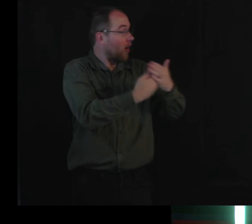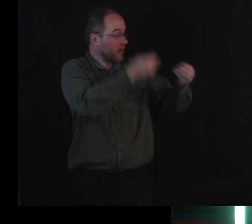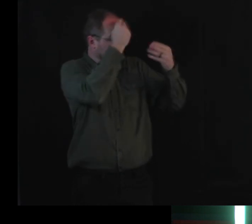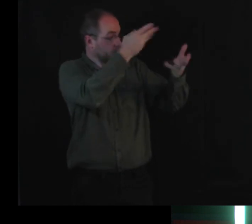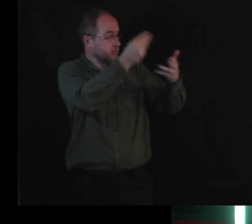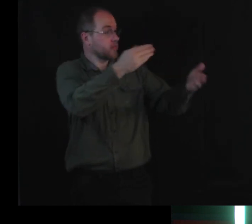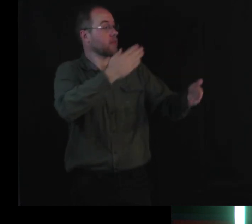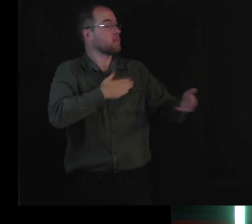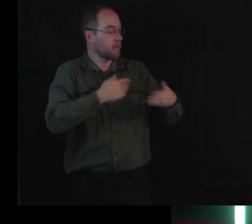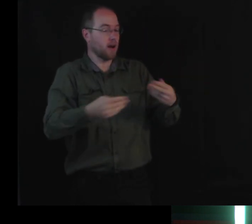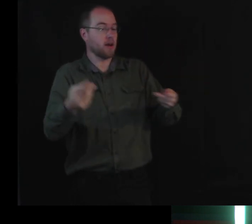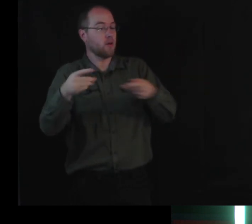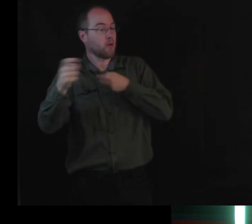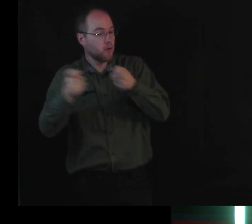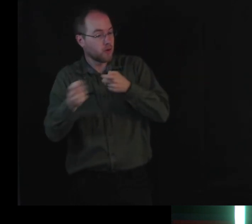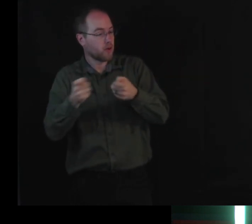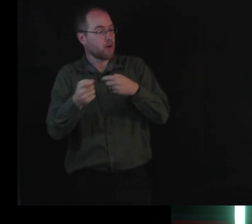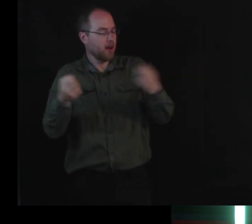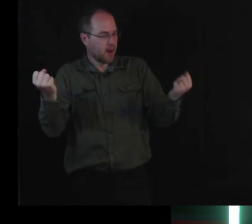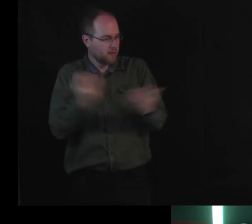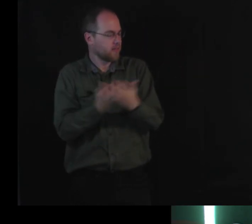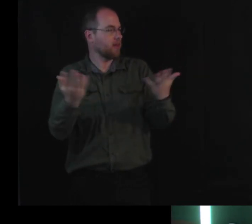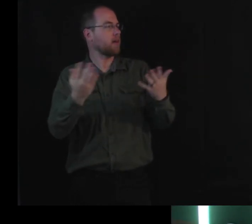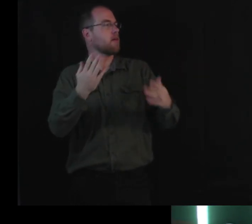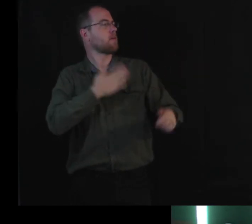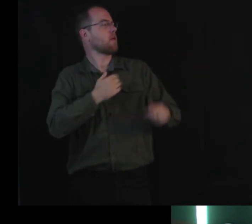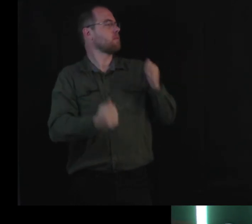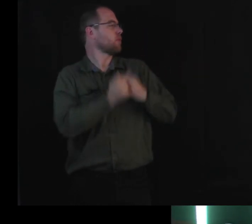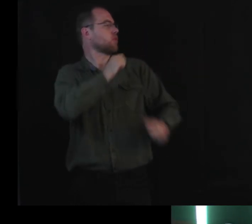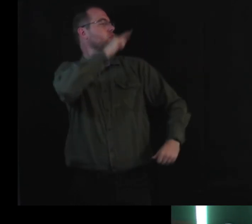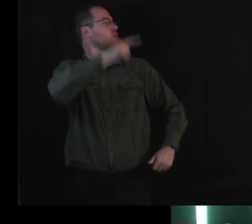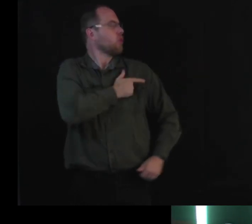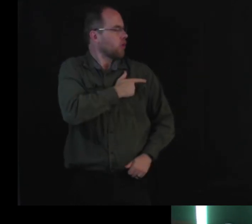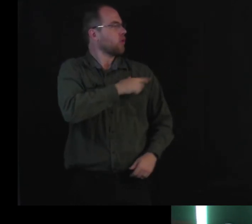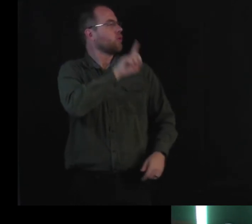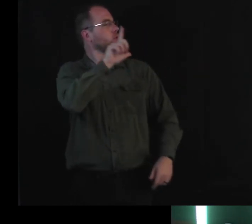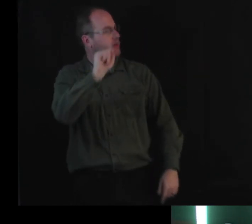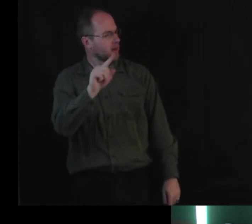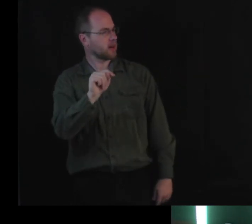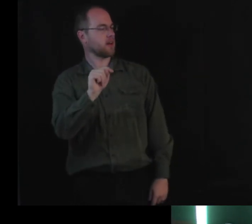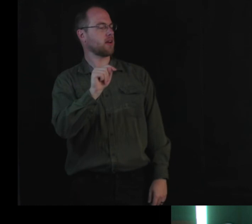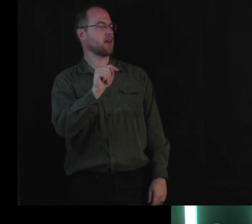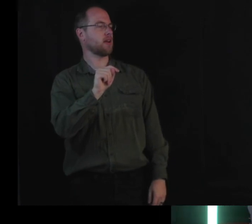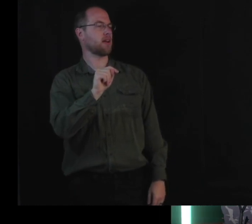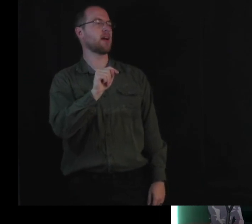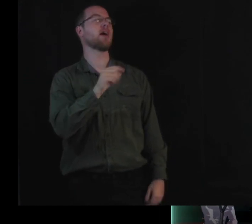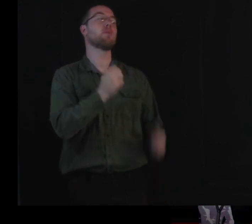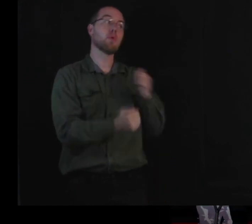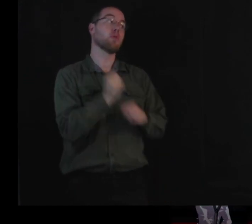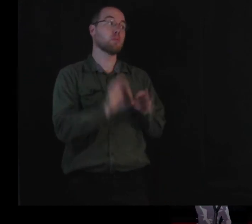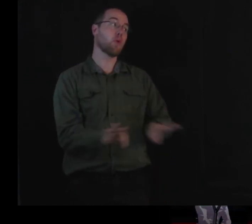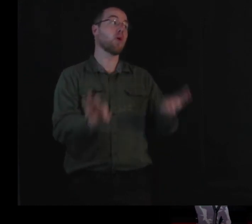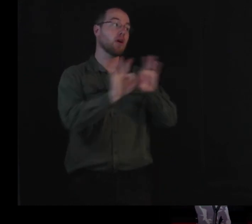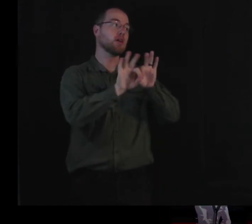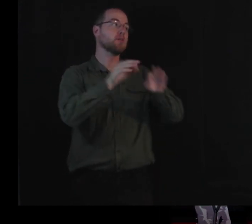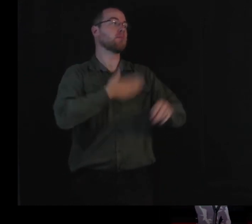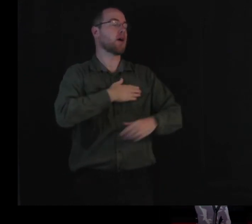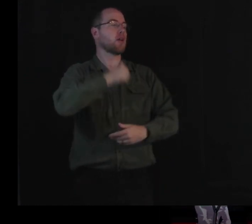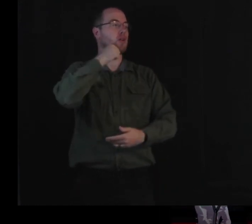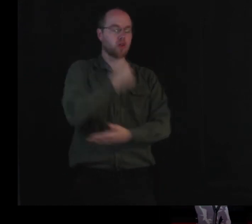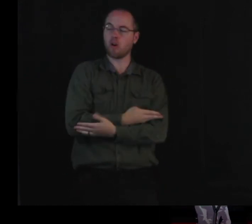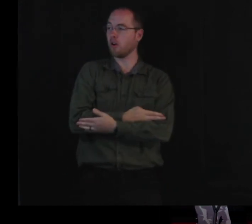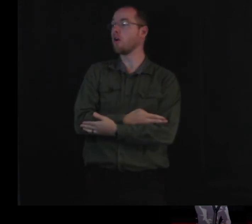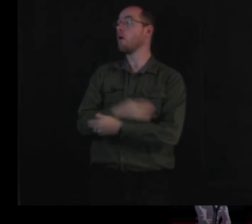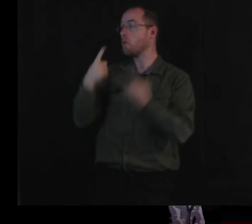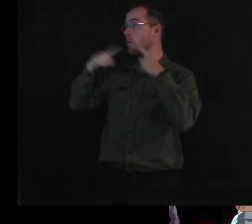most loyal lieutenant. But above all, she's my daughter. A renowned monster.